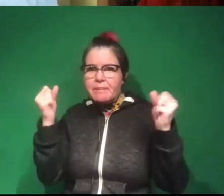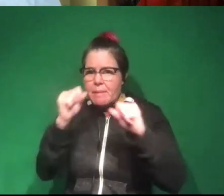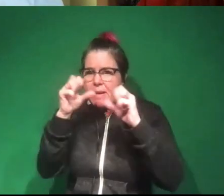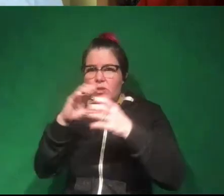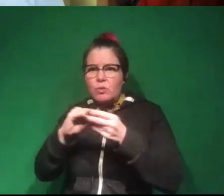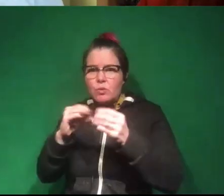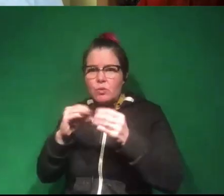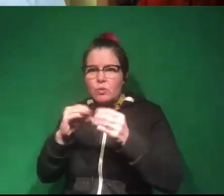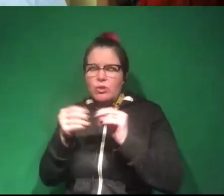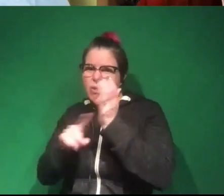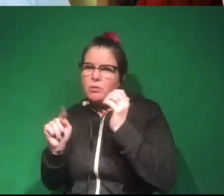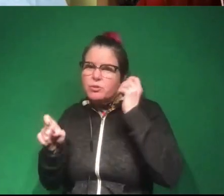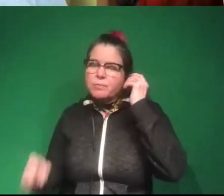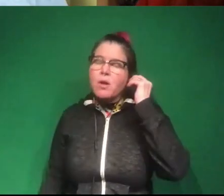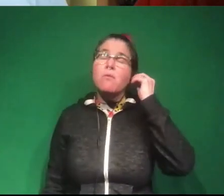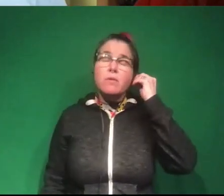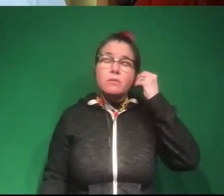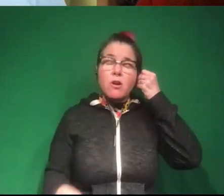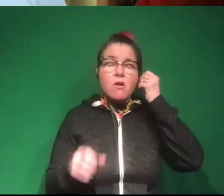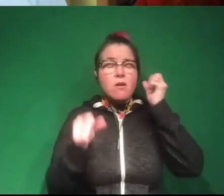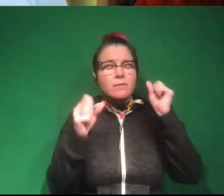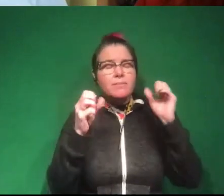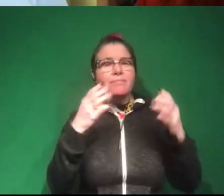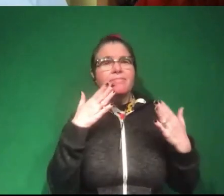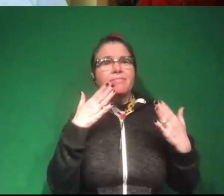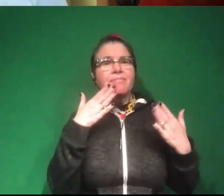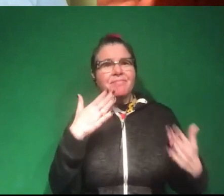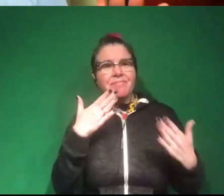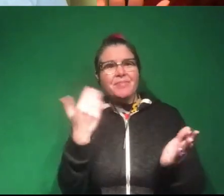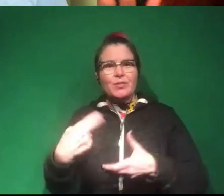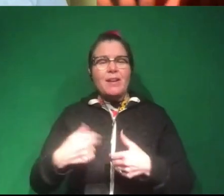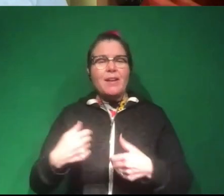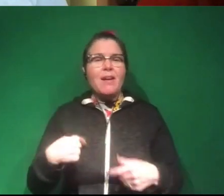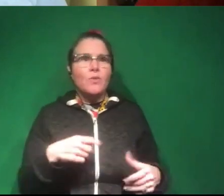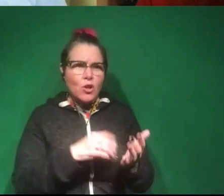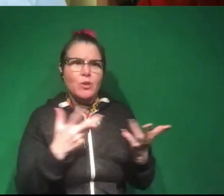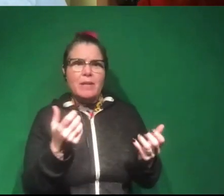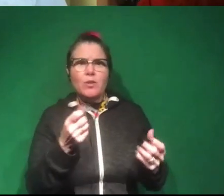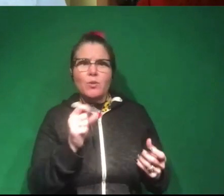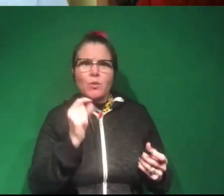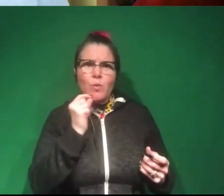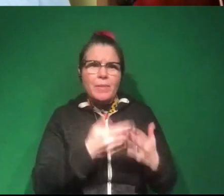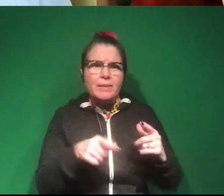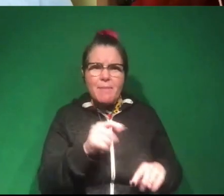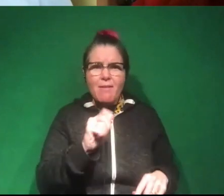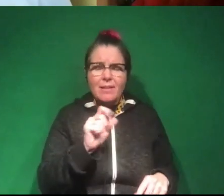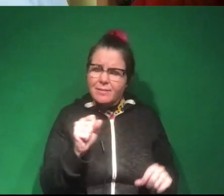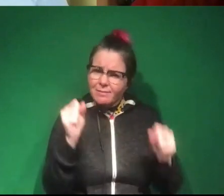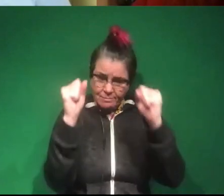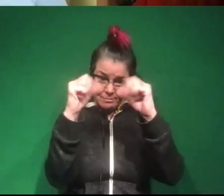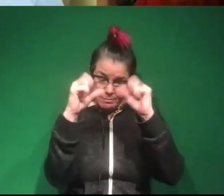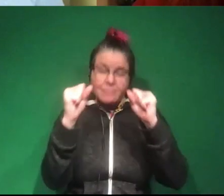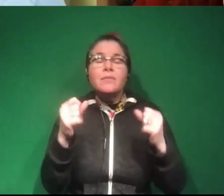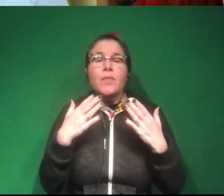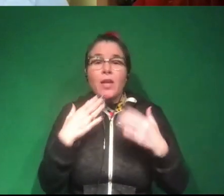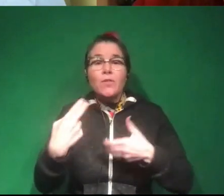into. That's awesome. Okay, well, thank you so much for taking the time to be with us. We learned so much cool stuff about ants today. This was awesome. So thank you